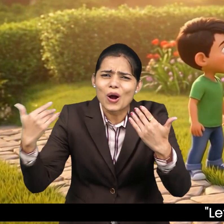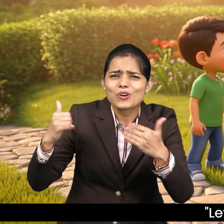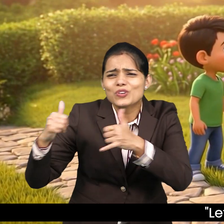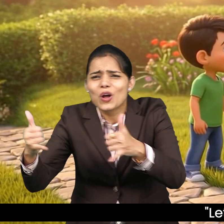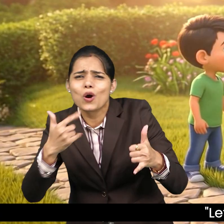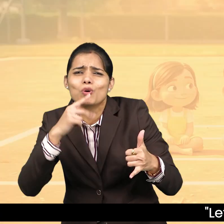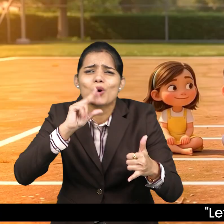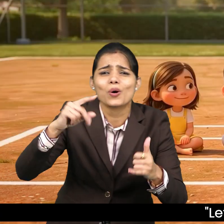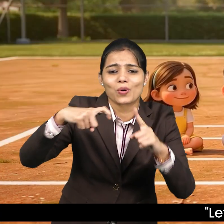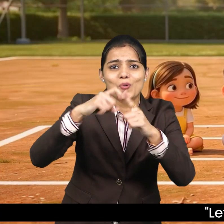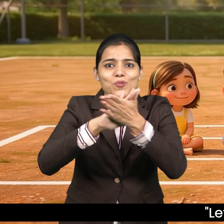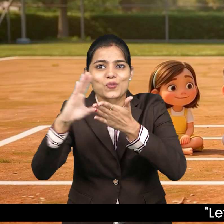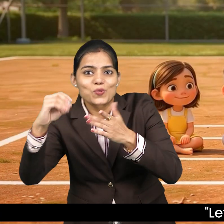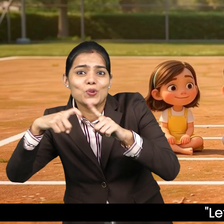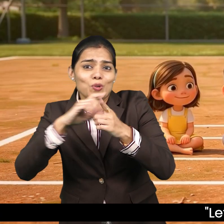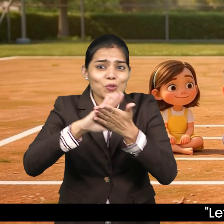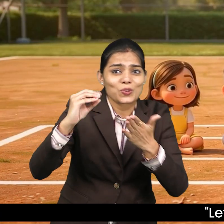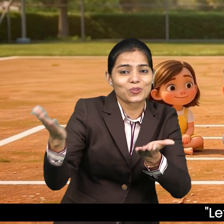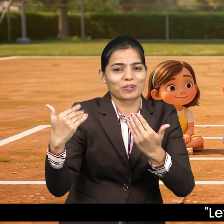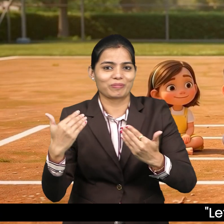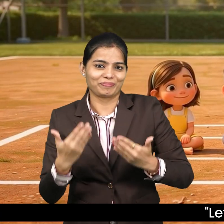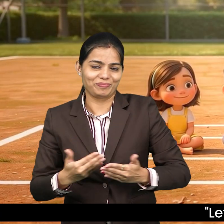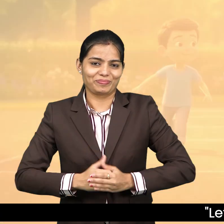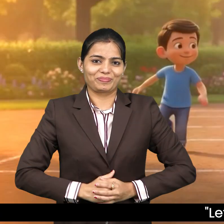Let's play Coco.